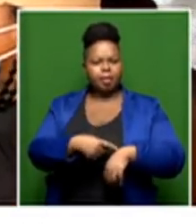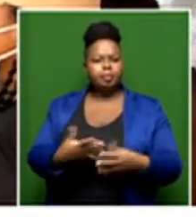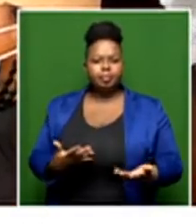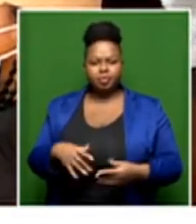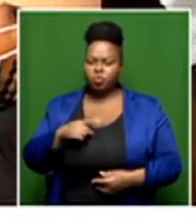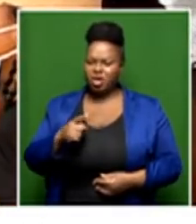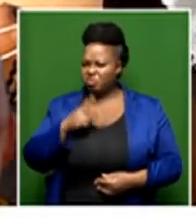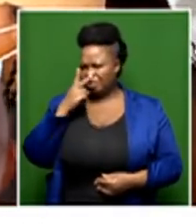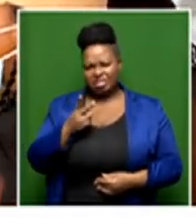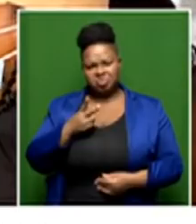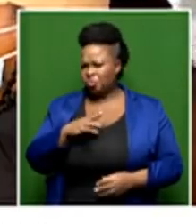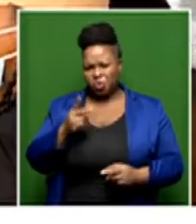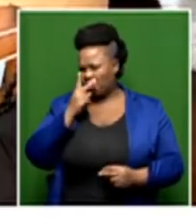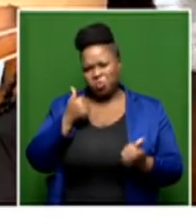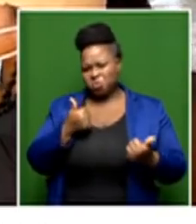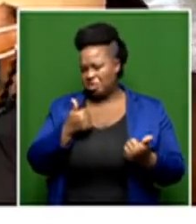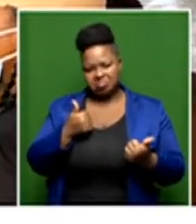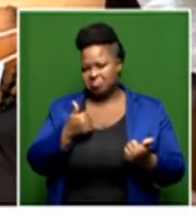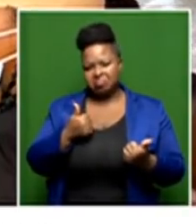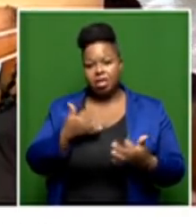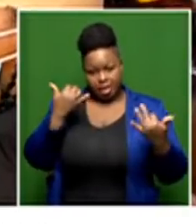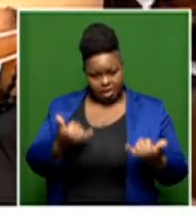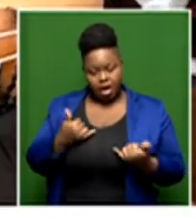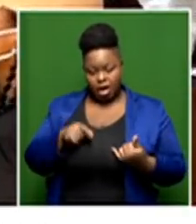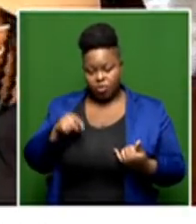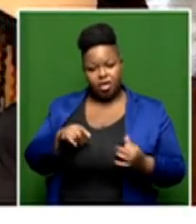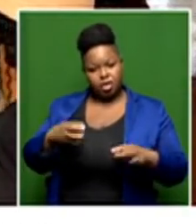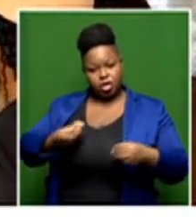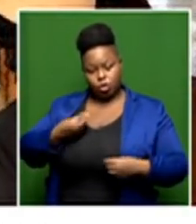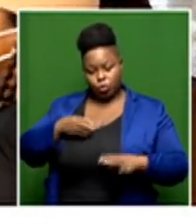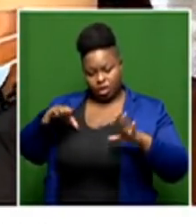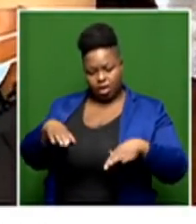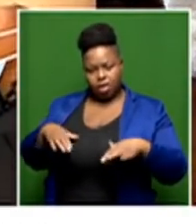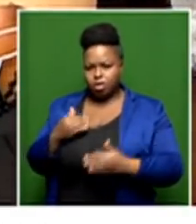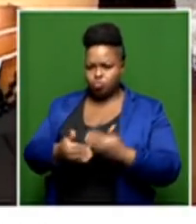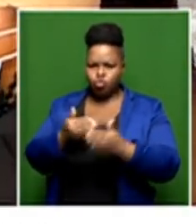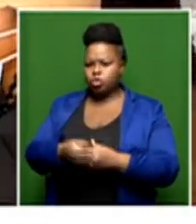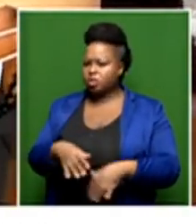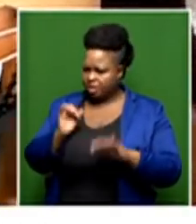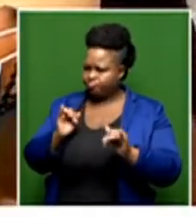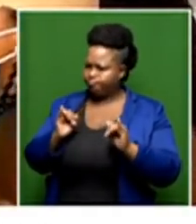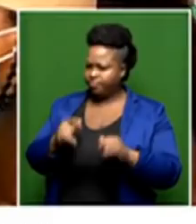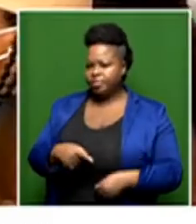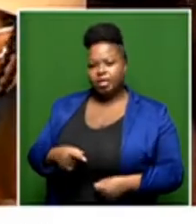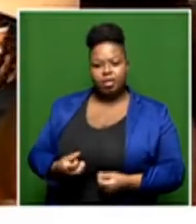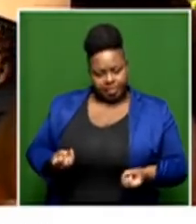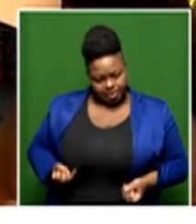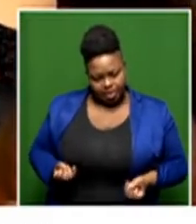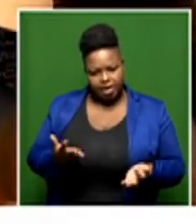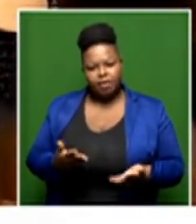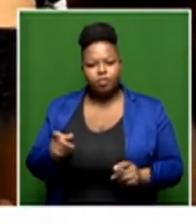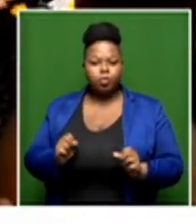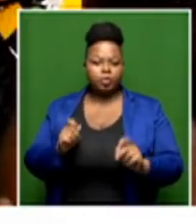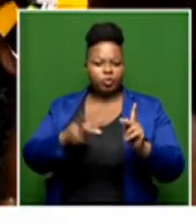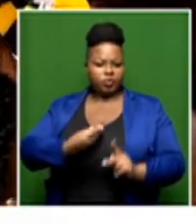the picture is bleak. So they need to take this process seriously and give young people the space to